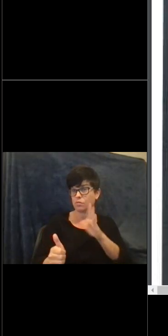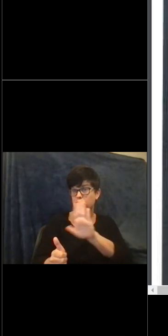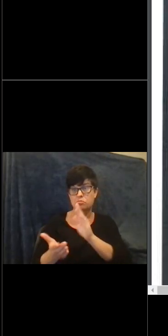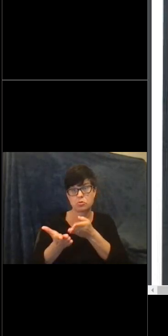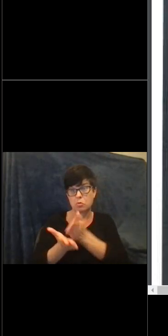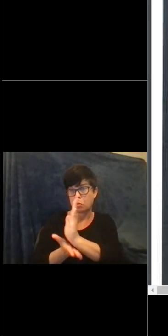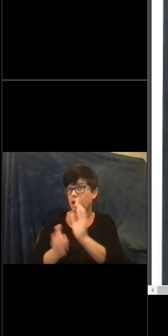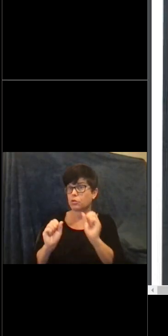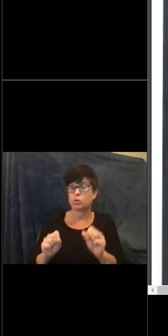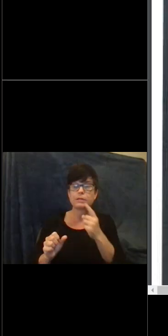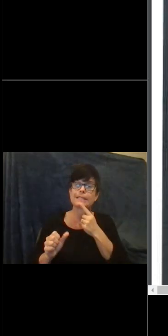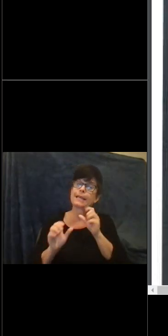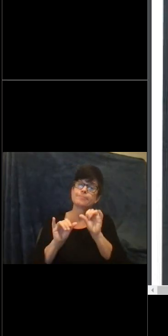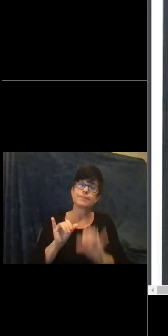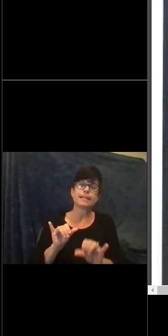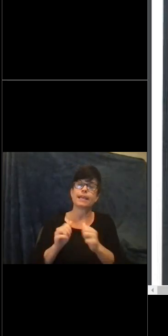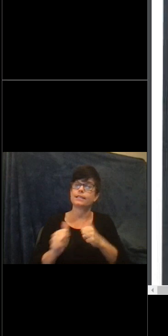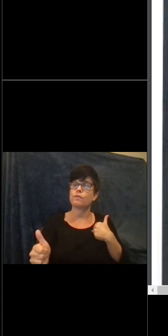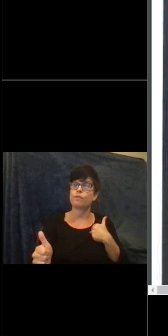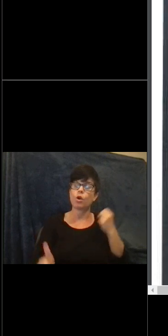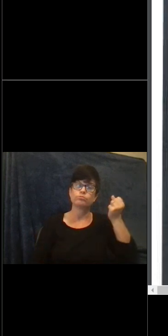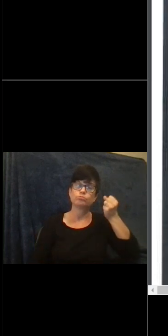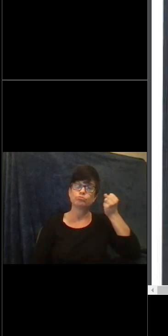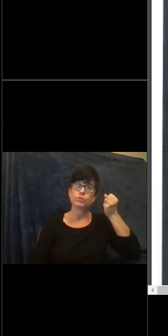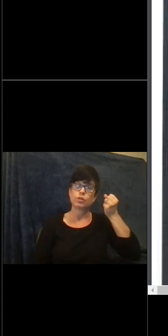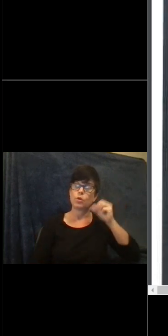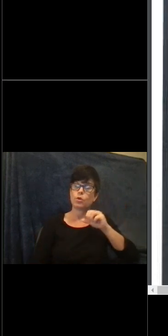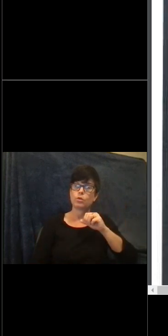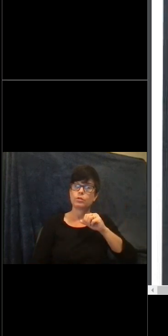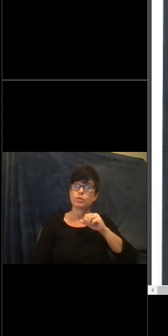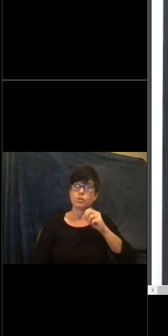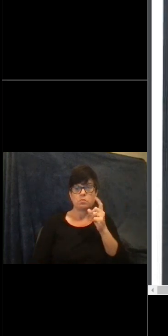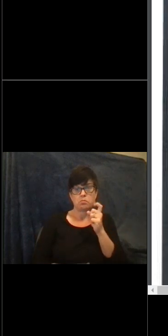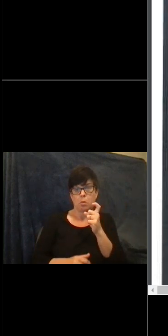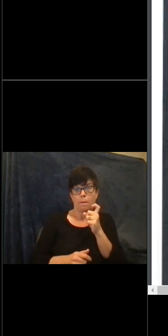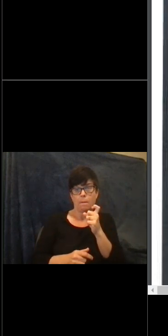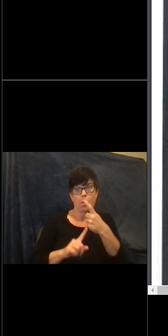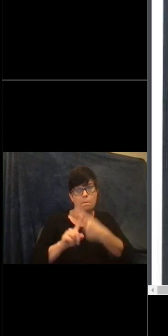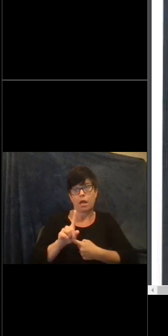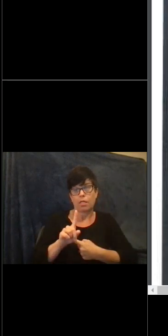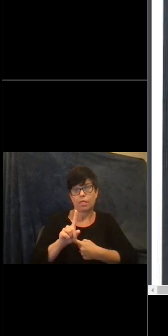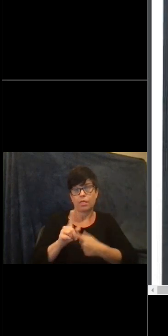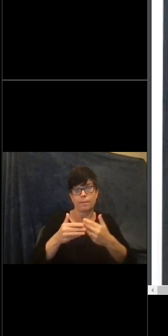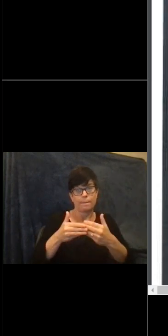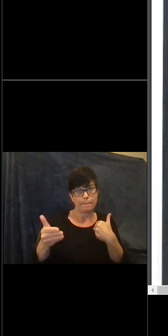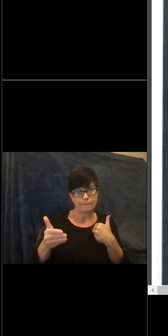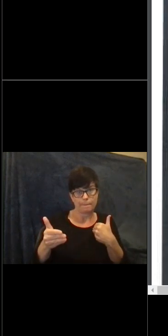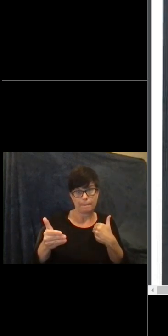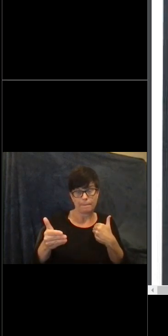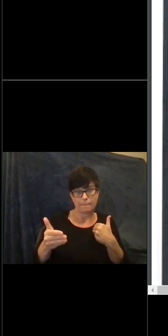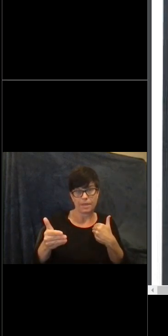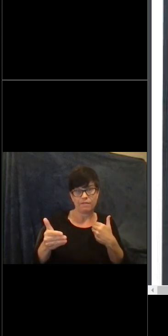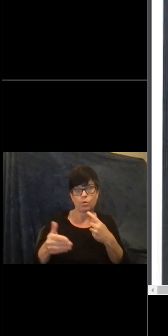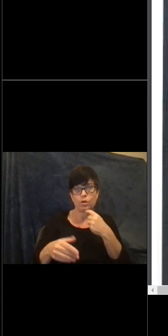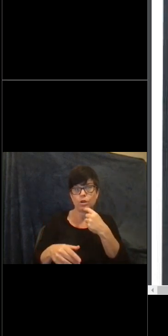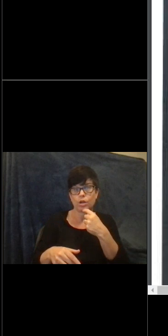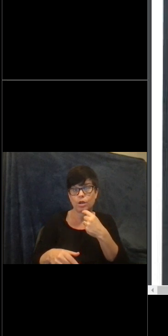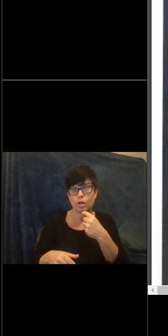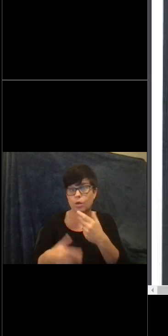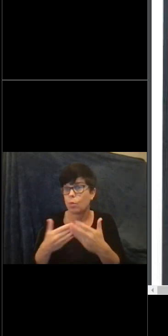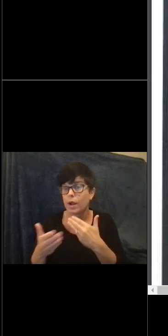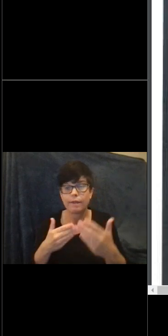And so you could withhold default for one more month, you know, before you direct your legal counsel to or